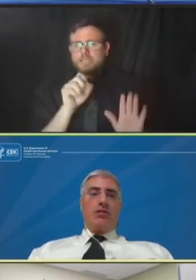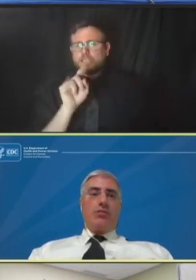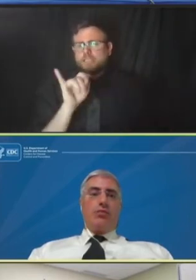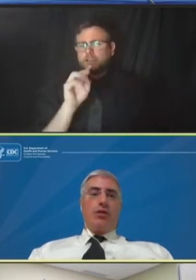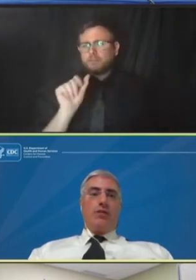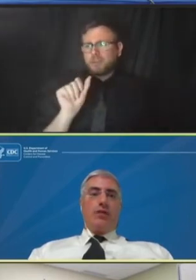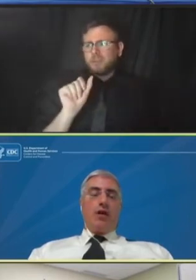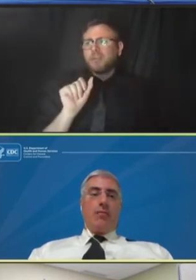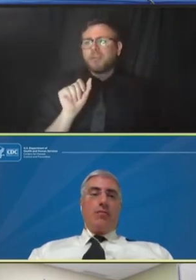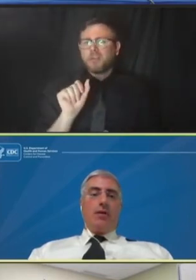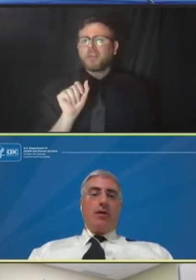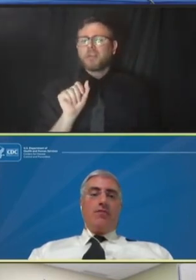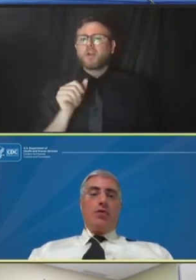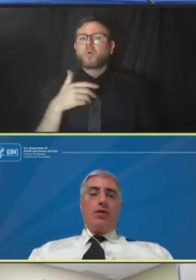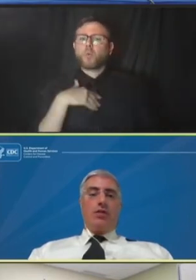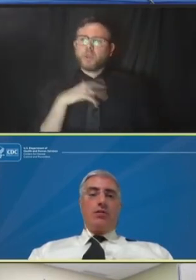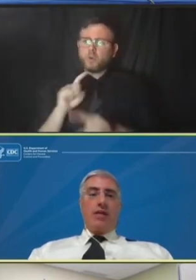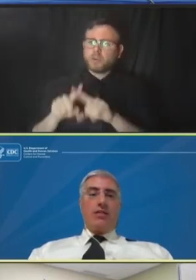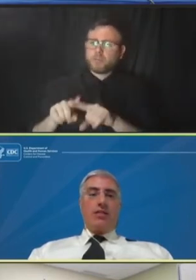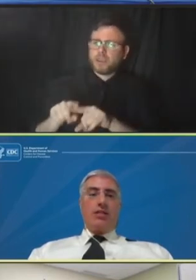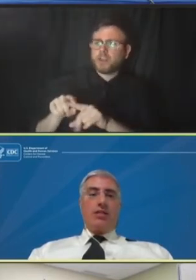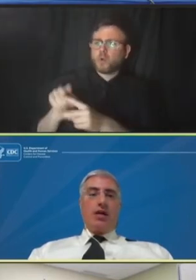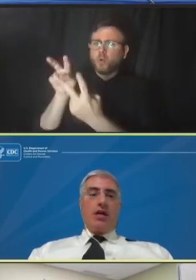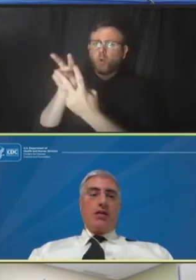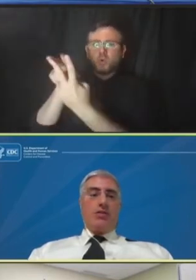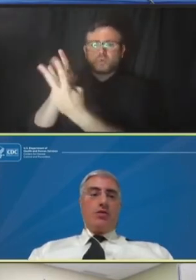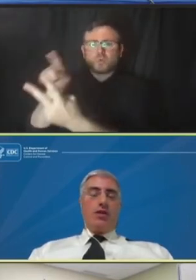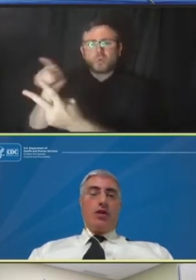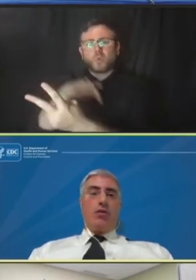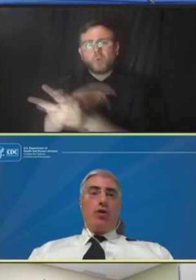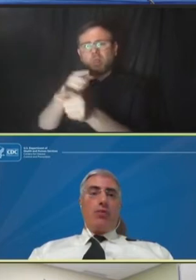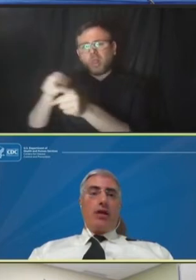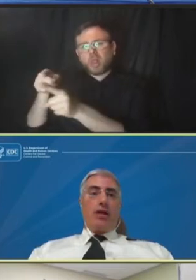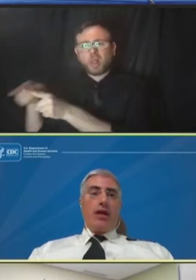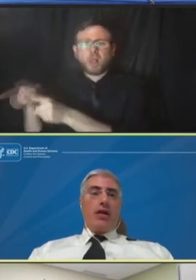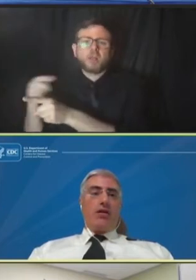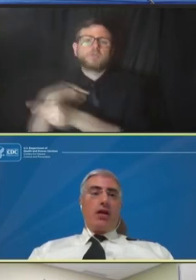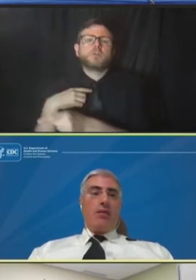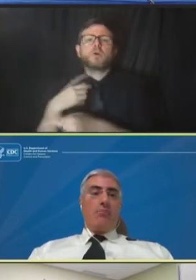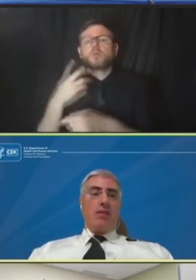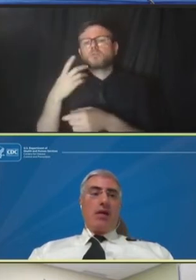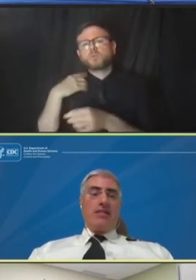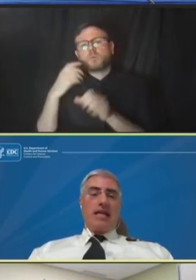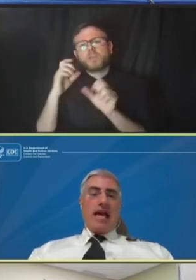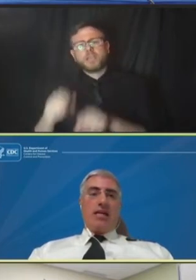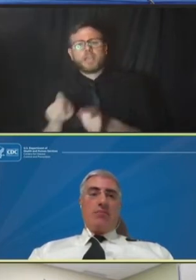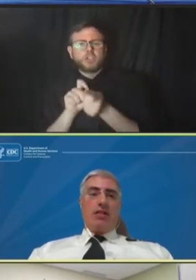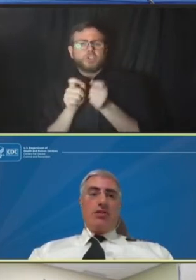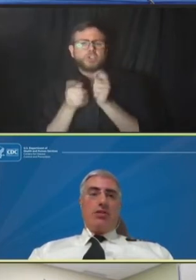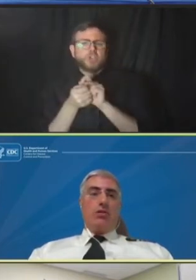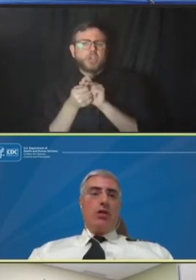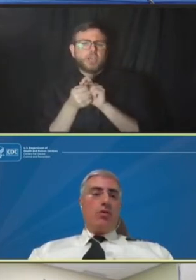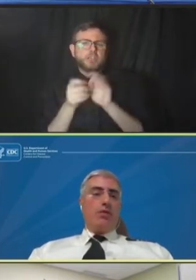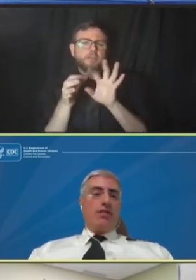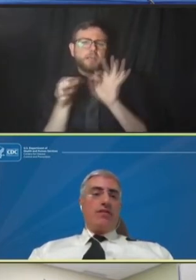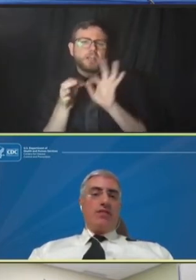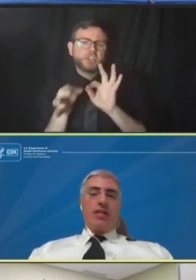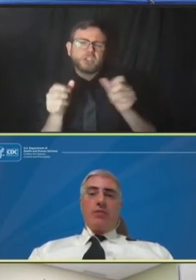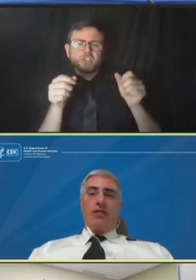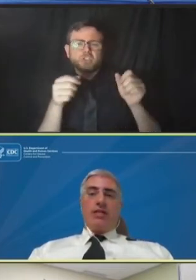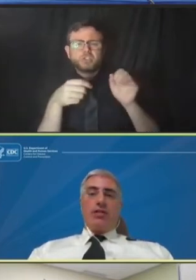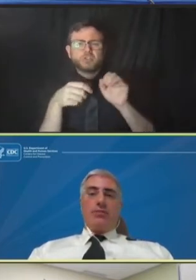there to really focus those messages so that they're appropriate and minimizing any potential risk